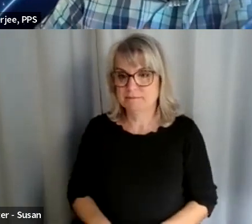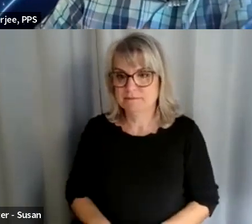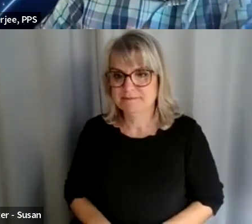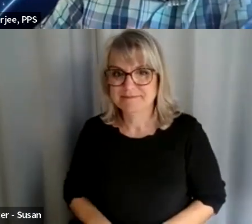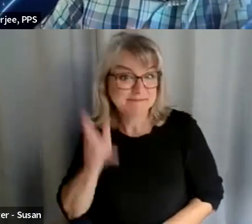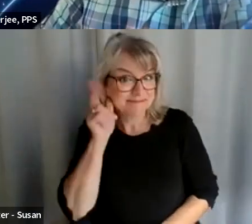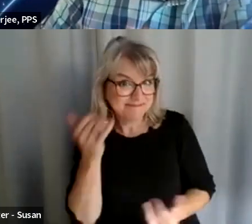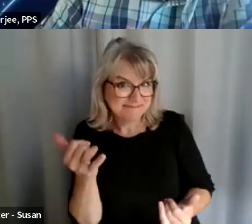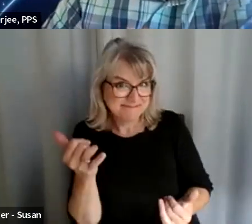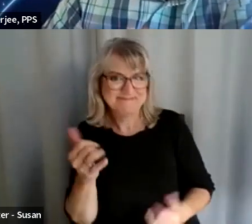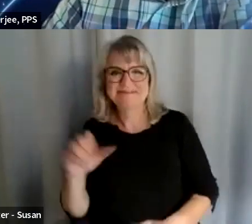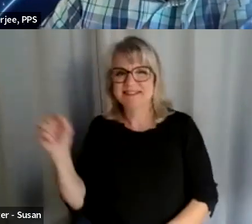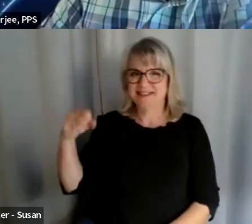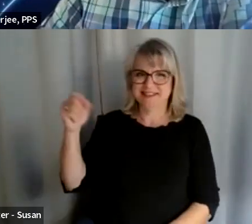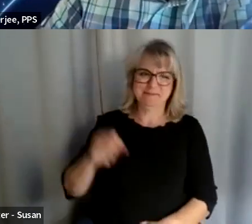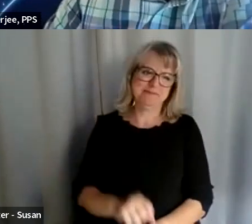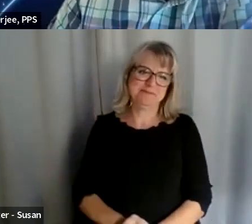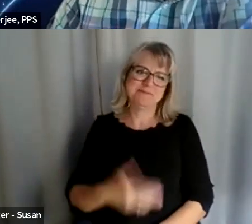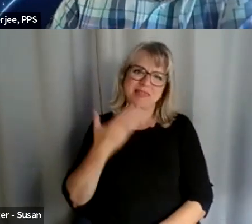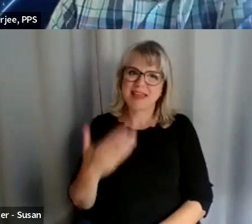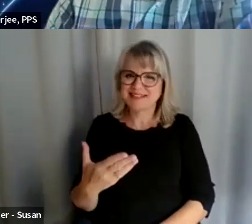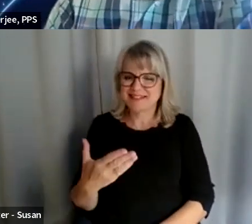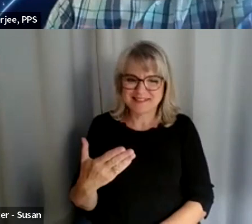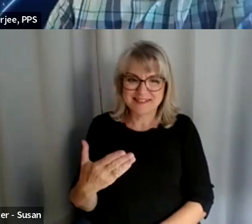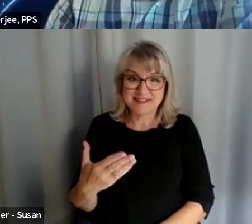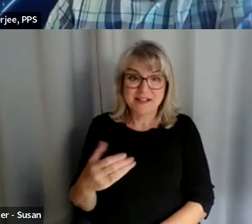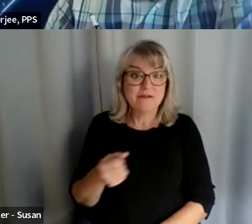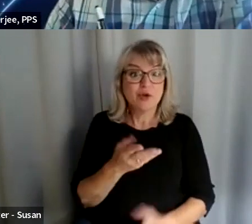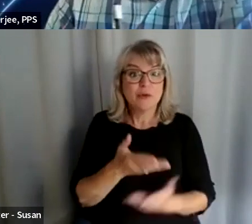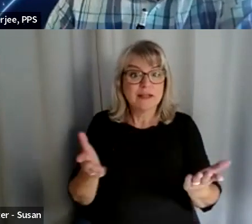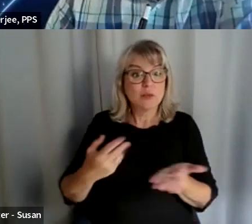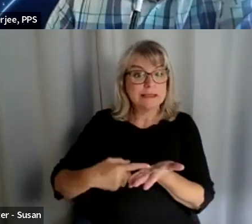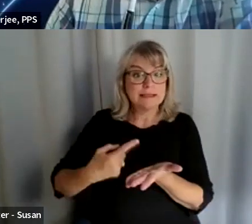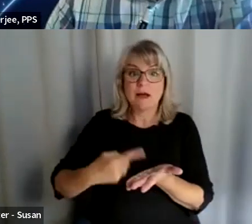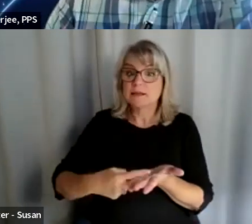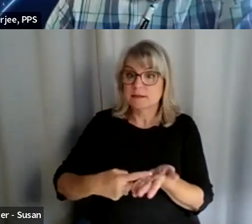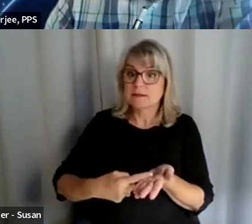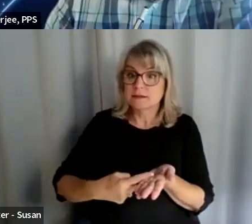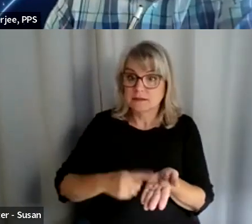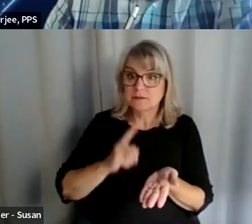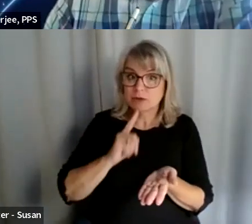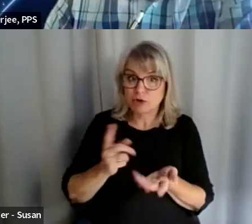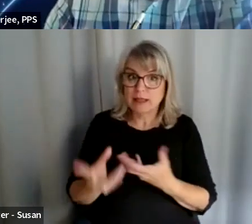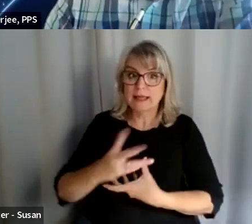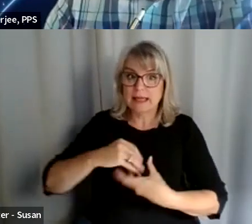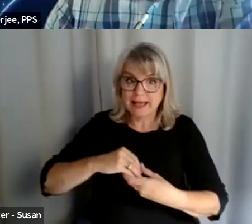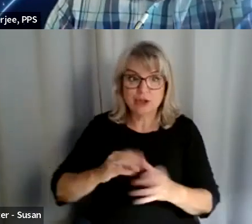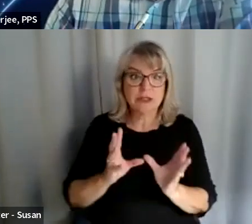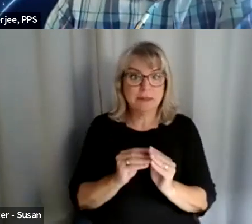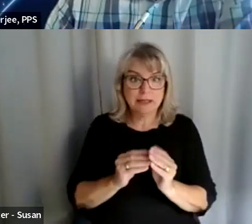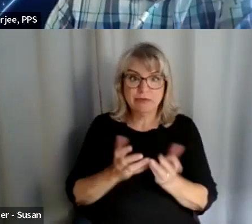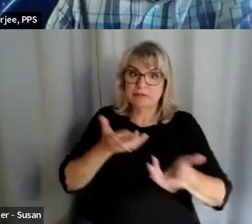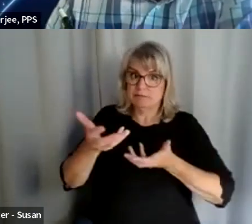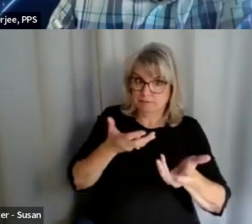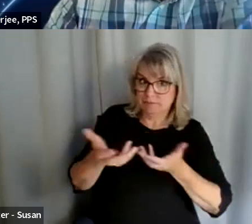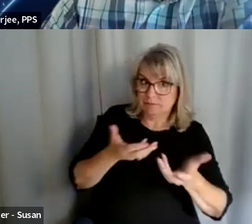Can you hear me now? Yes. Thanks. Some of the things we talked about, and it was really an engaging meeting, I thought,